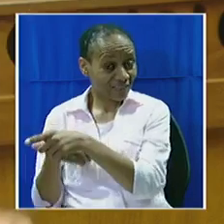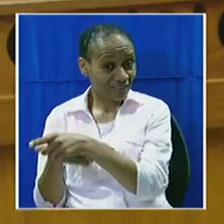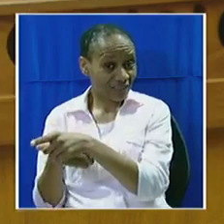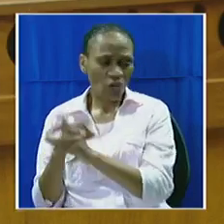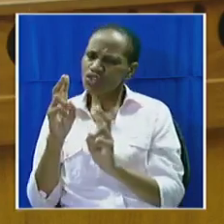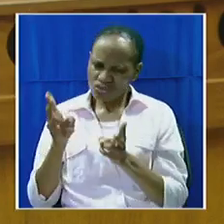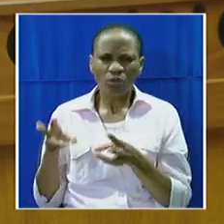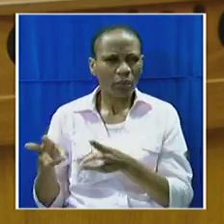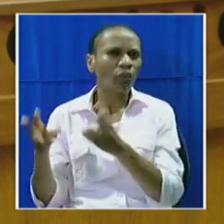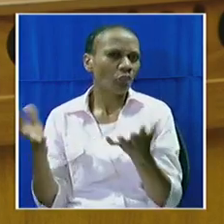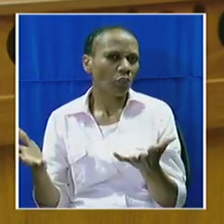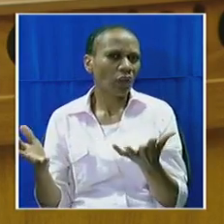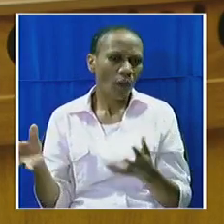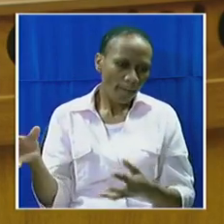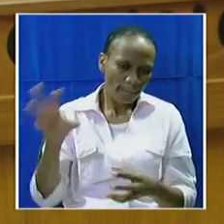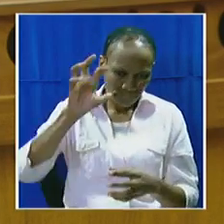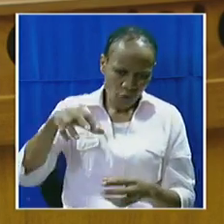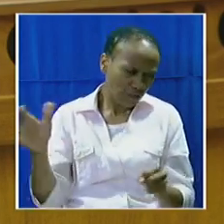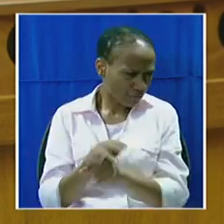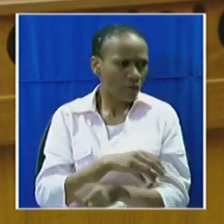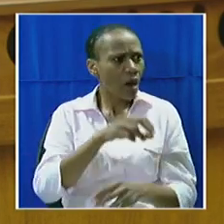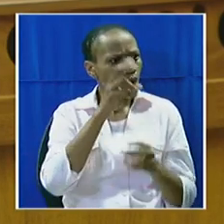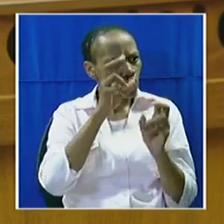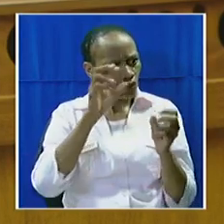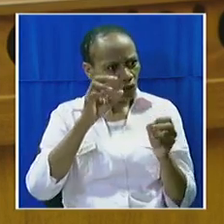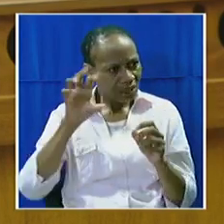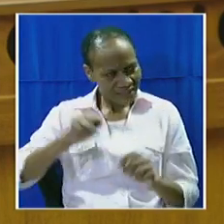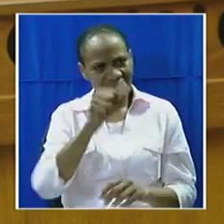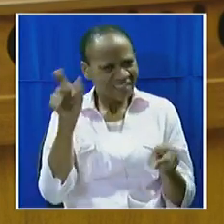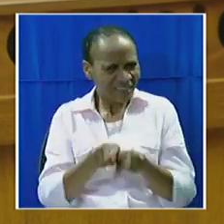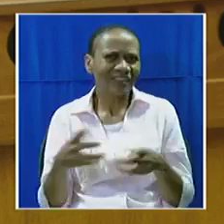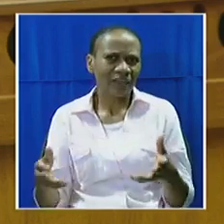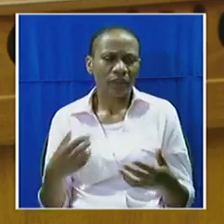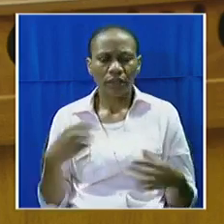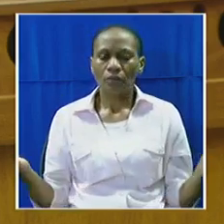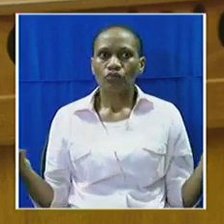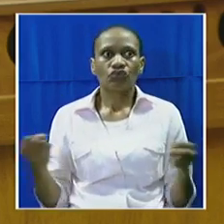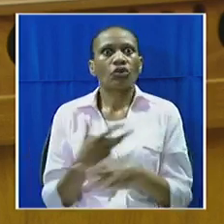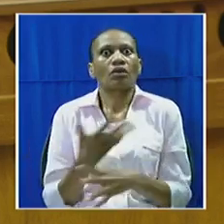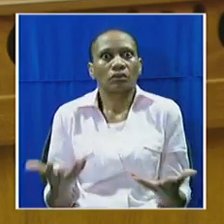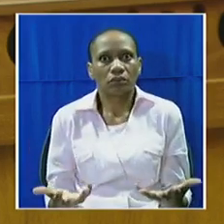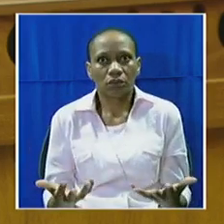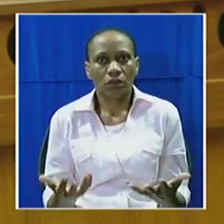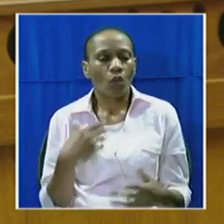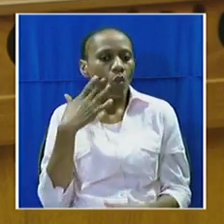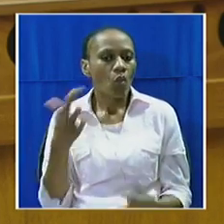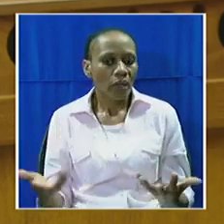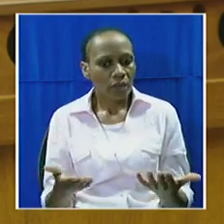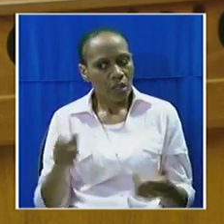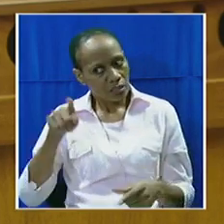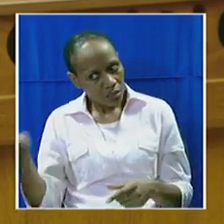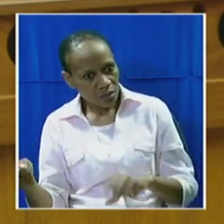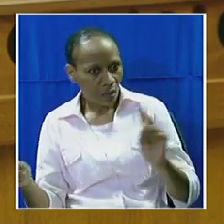norm across the province and the country. What a shocking double standard is revealed when this is compared to